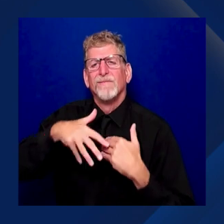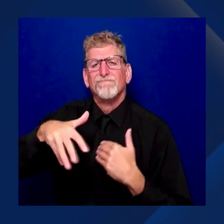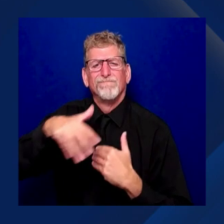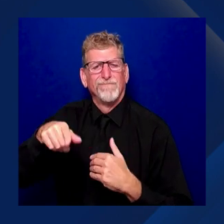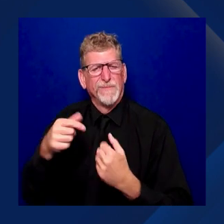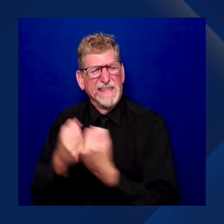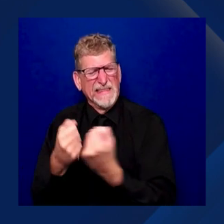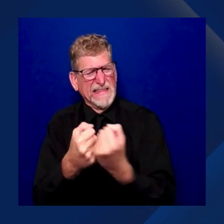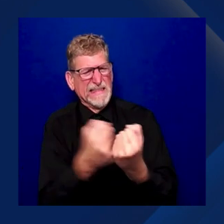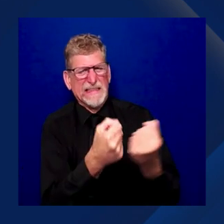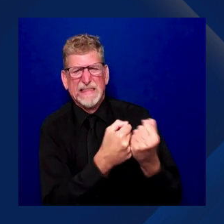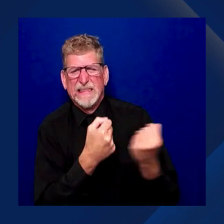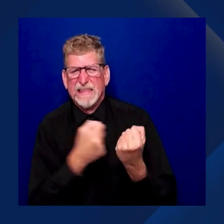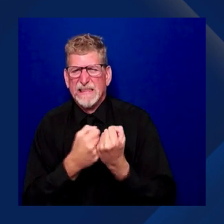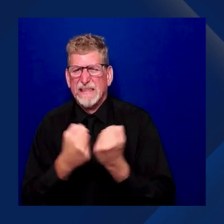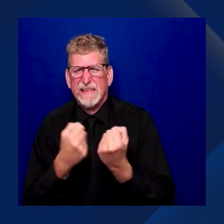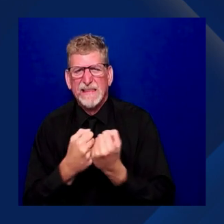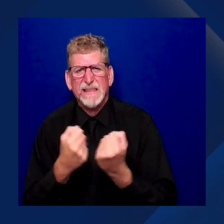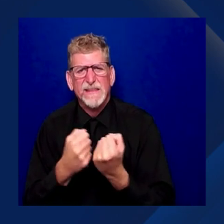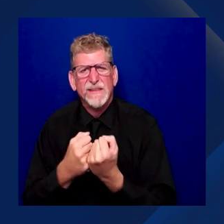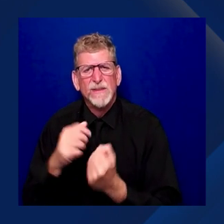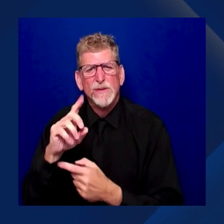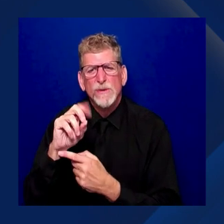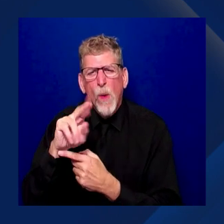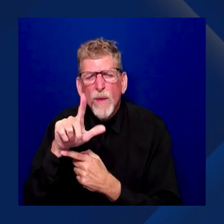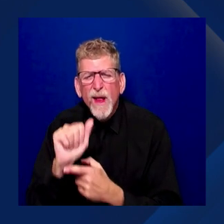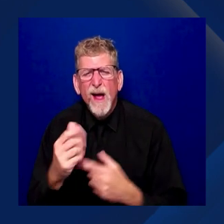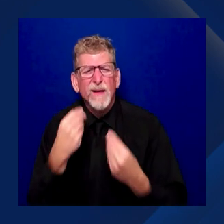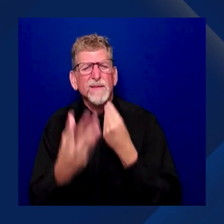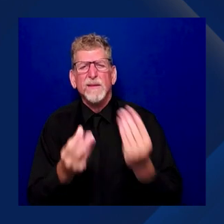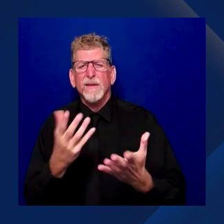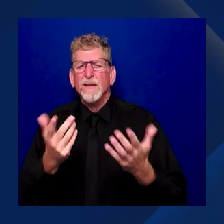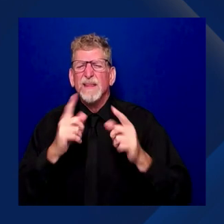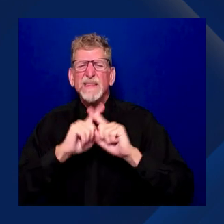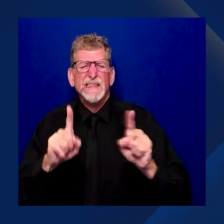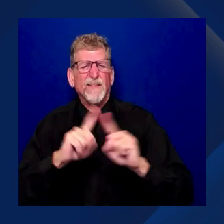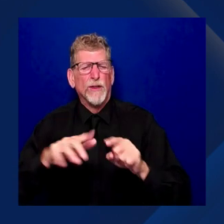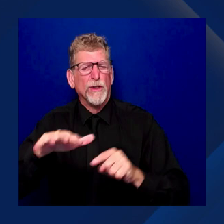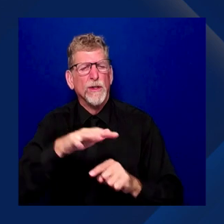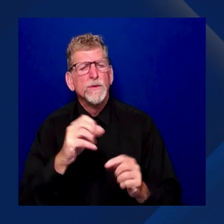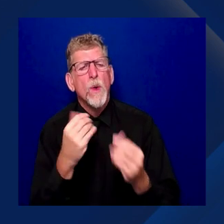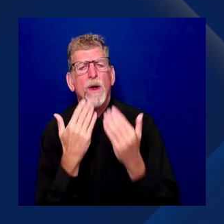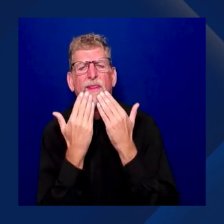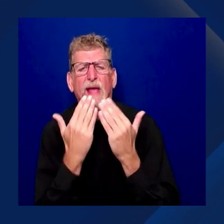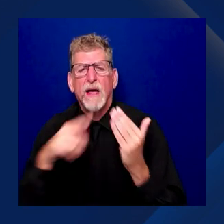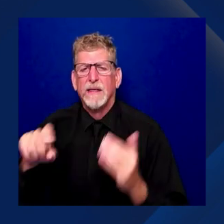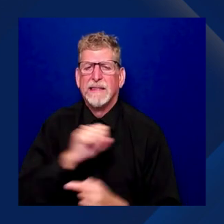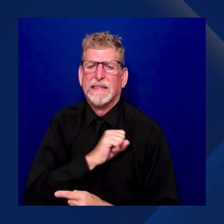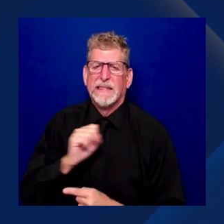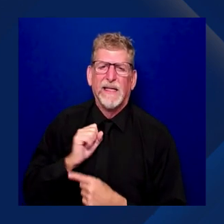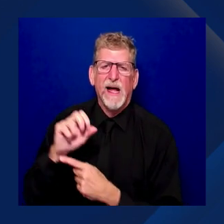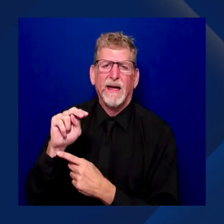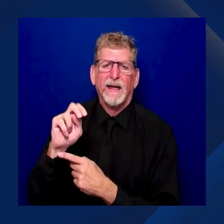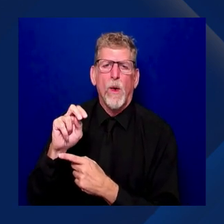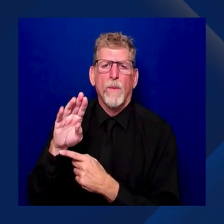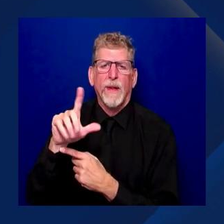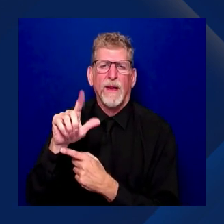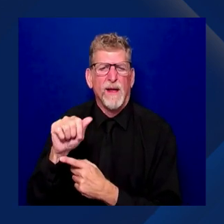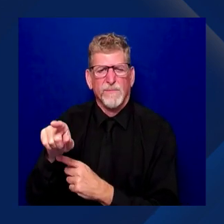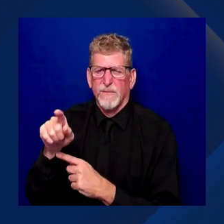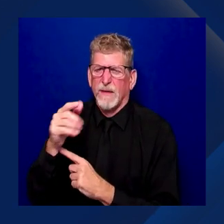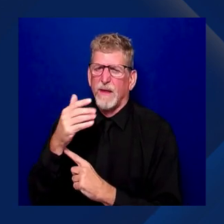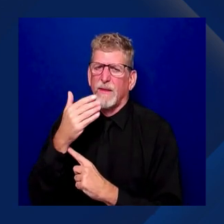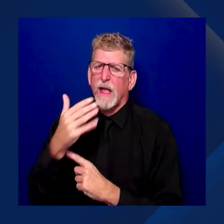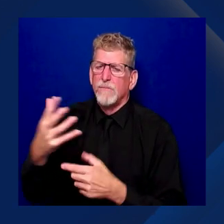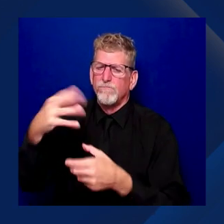I am so glad to have you with us today. I'm grateful for all you do for families in our state. Thank you so much for joining us